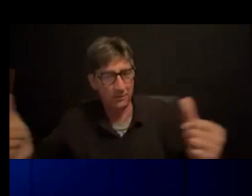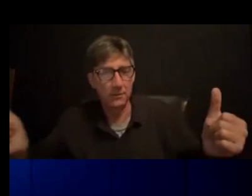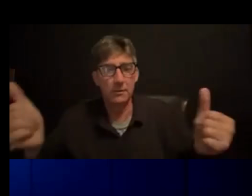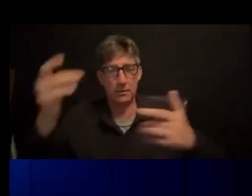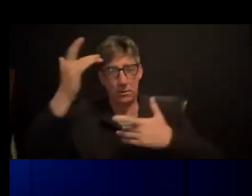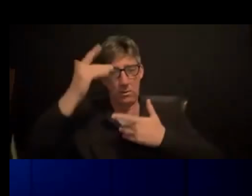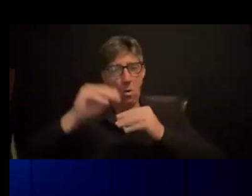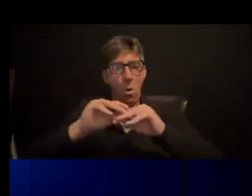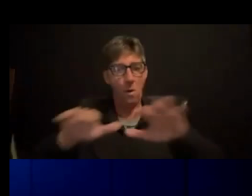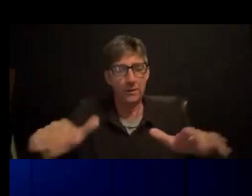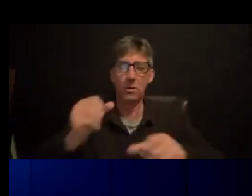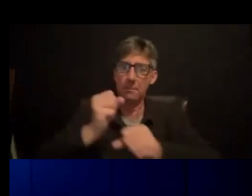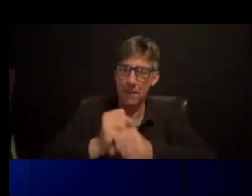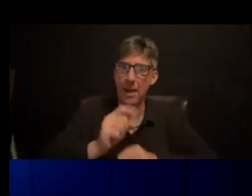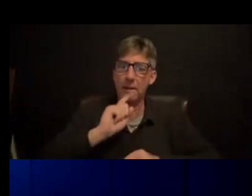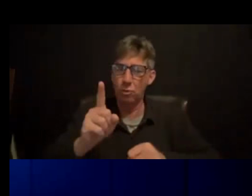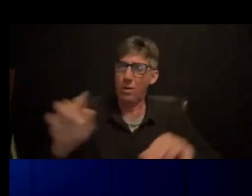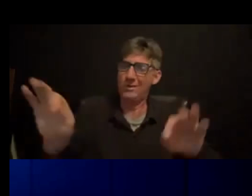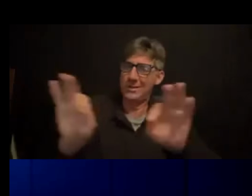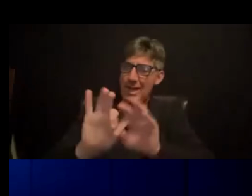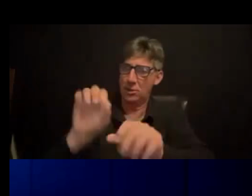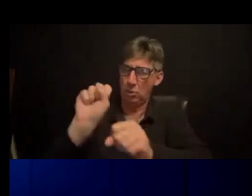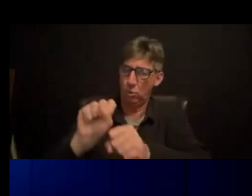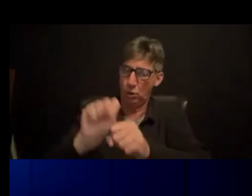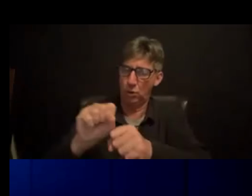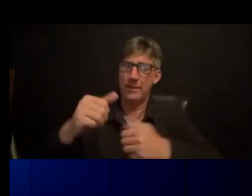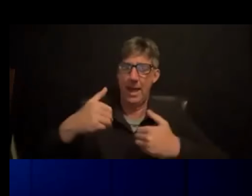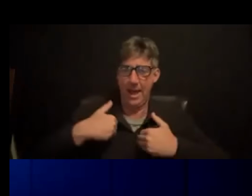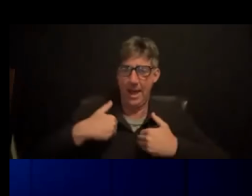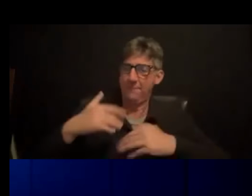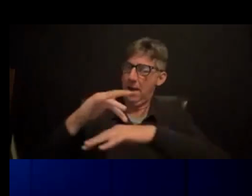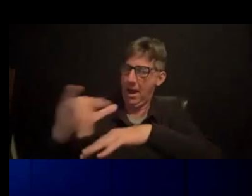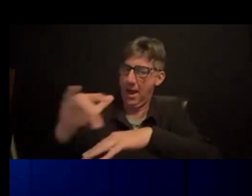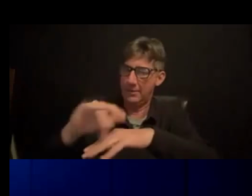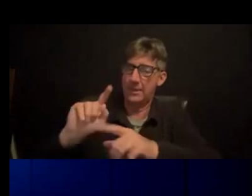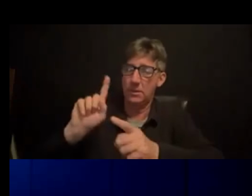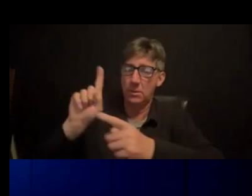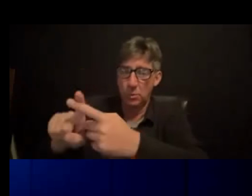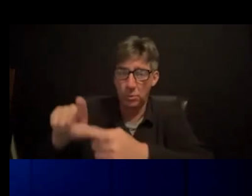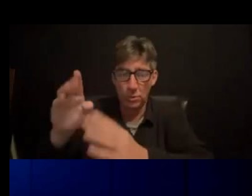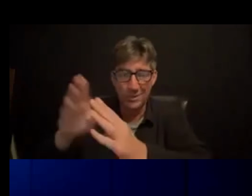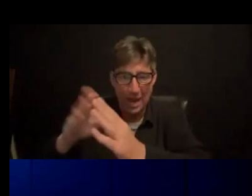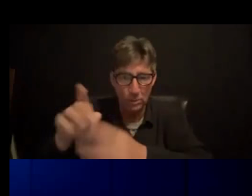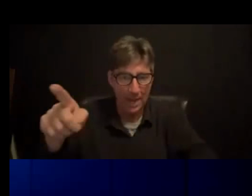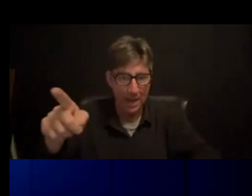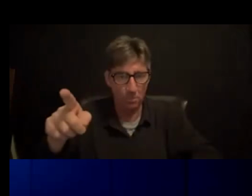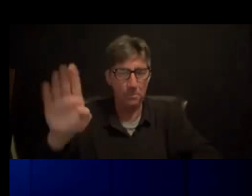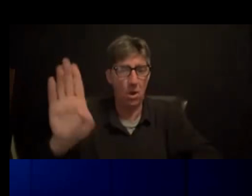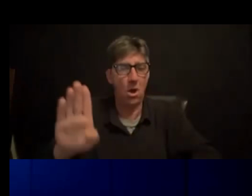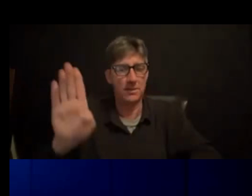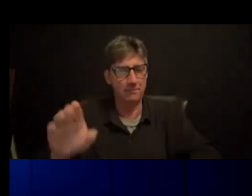so that we can ensure that essential workers have access to the downtown core where many of the jobs are located, as well